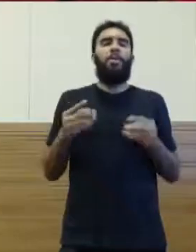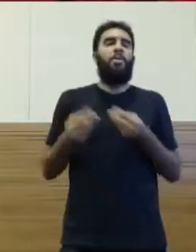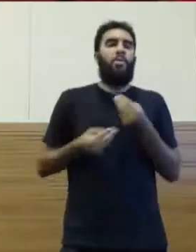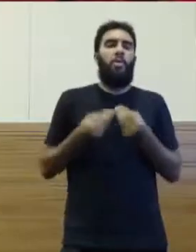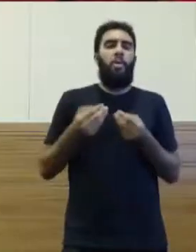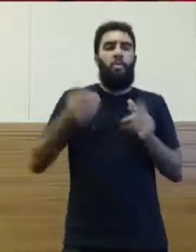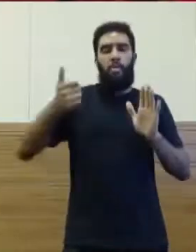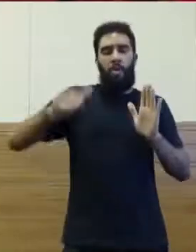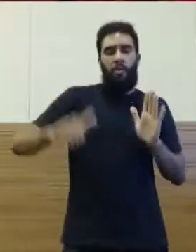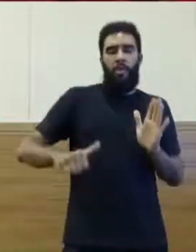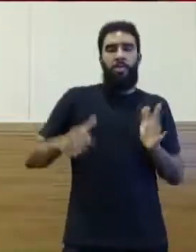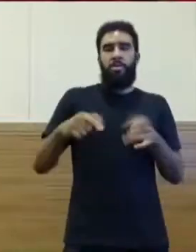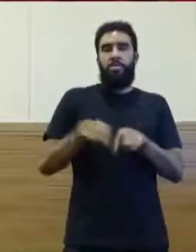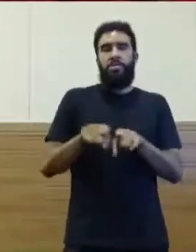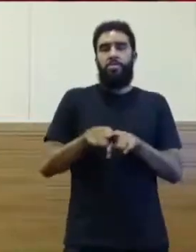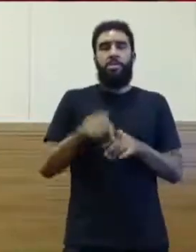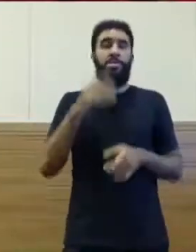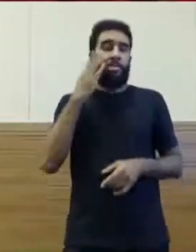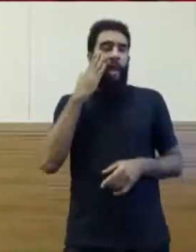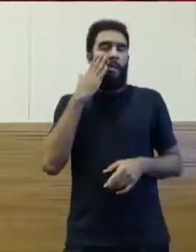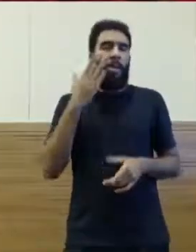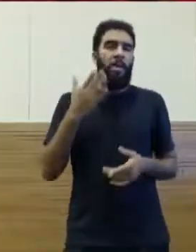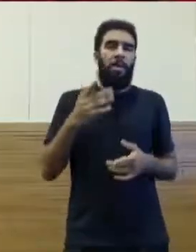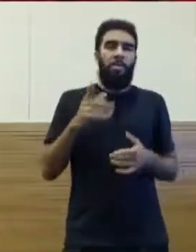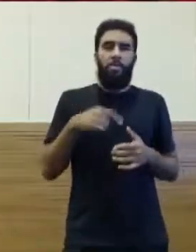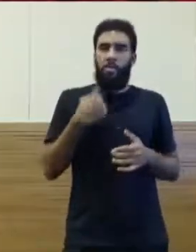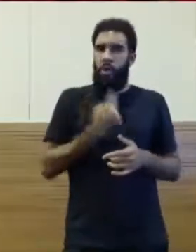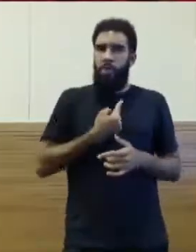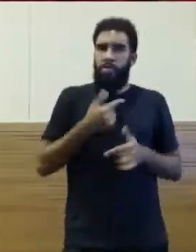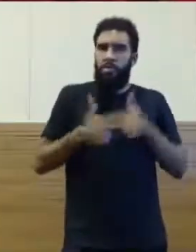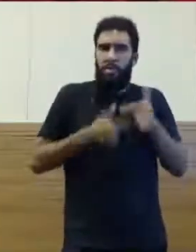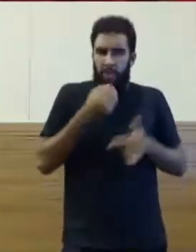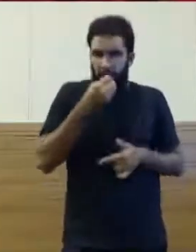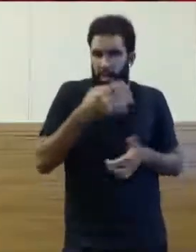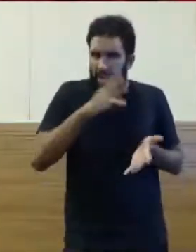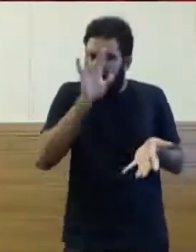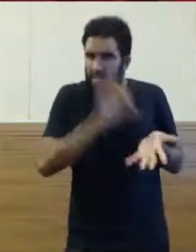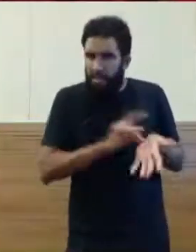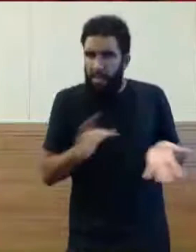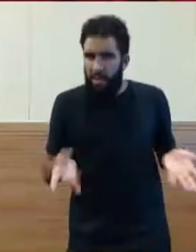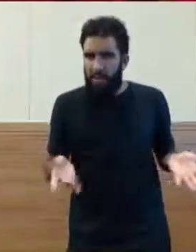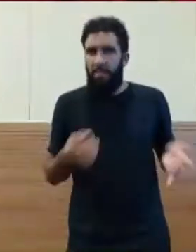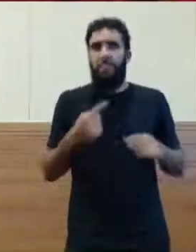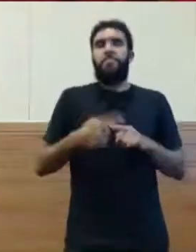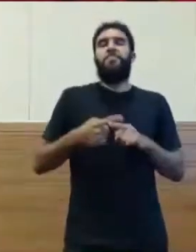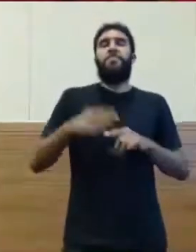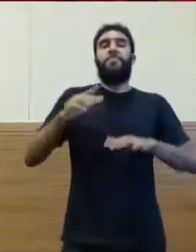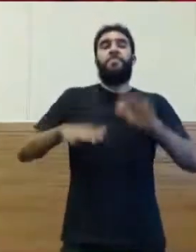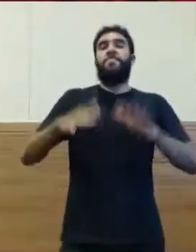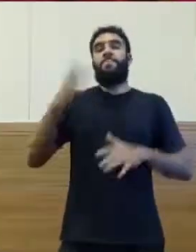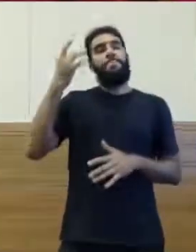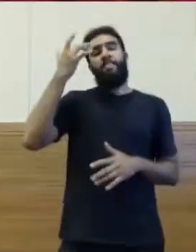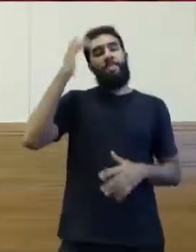how to evaluate this and how to know what things are we working well.